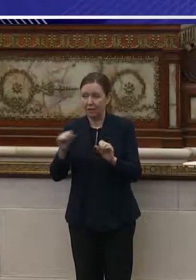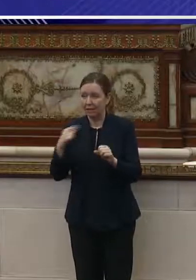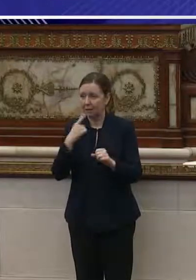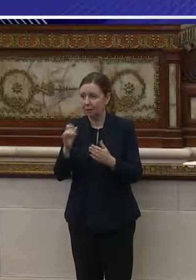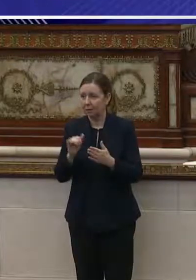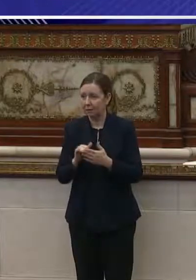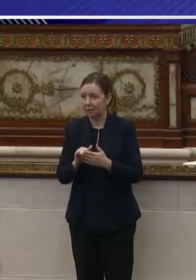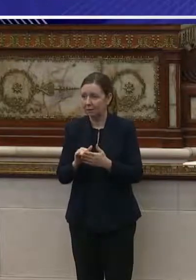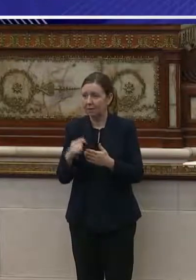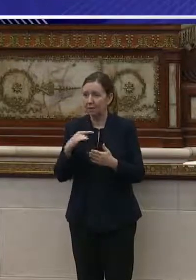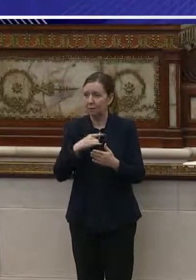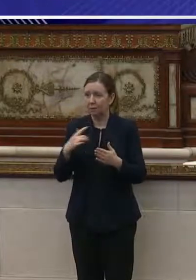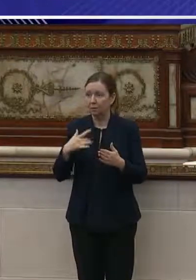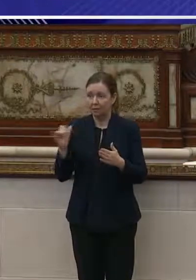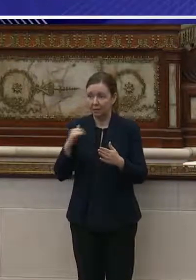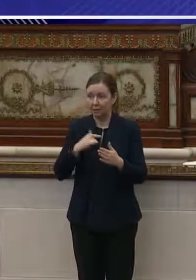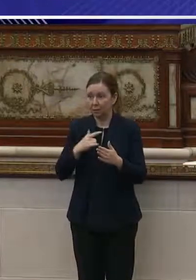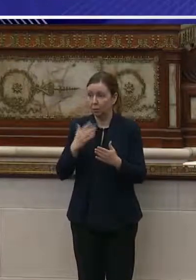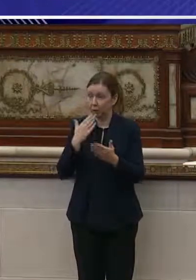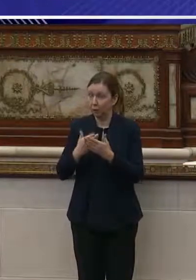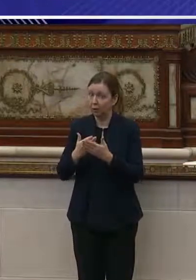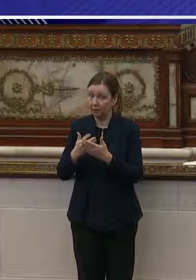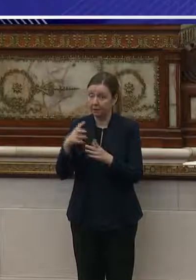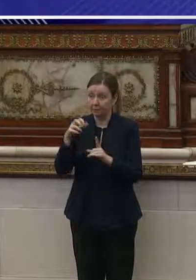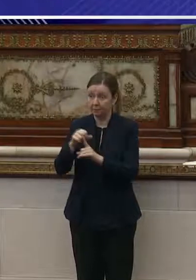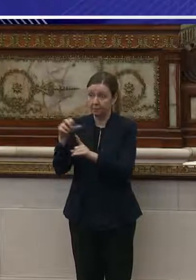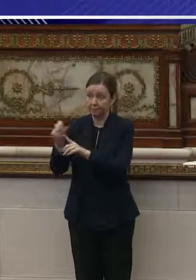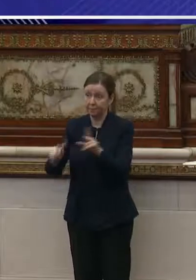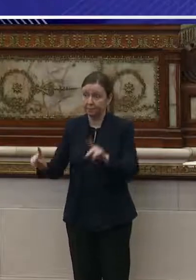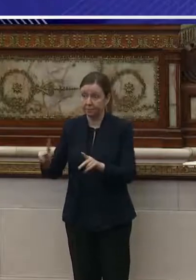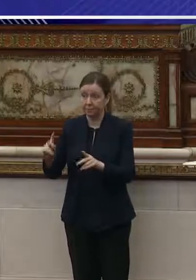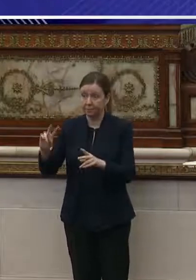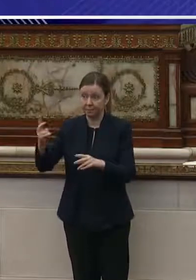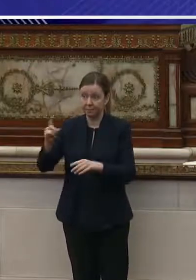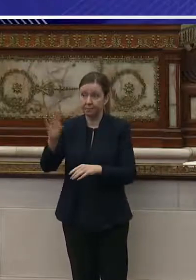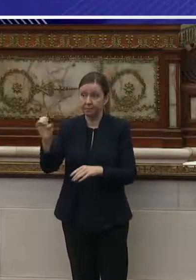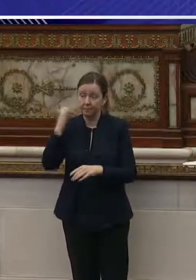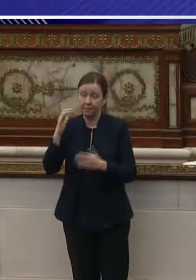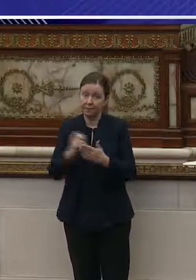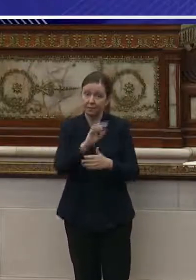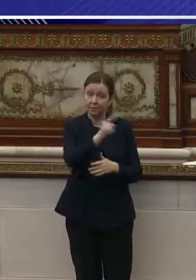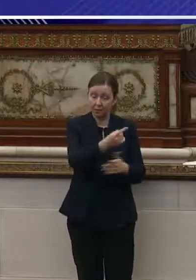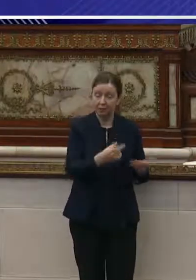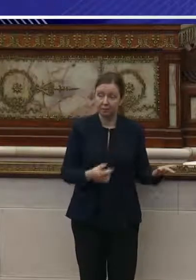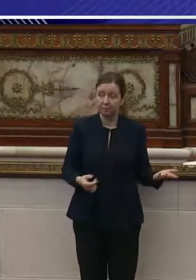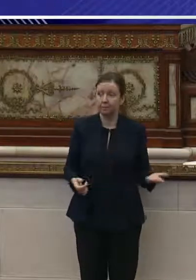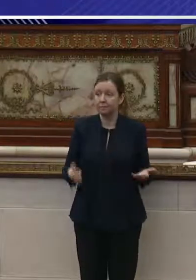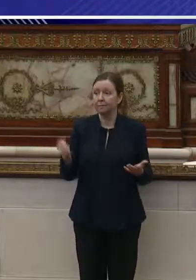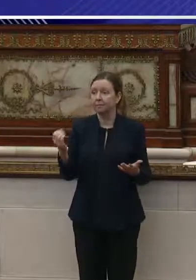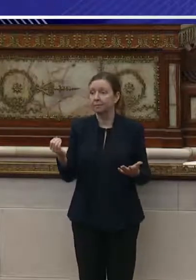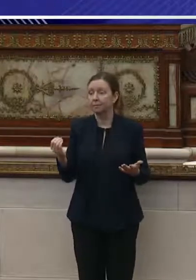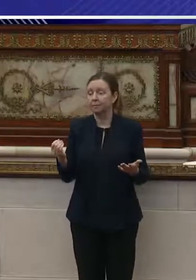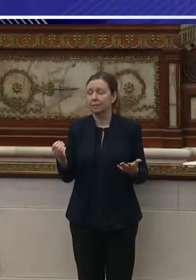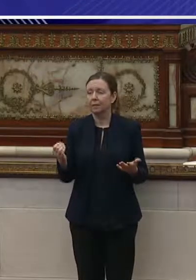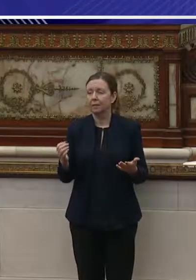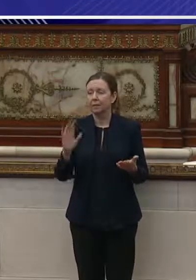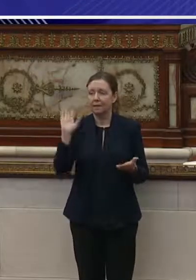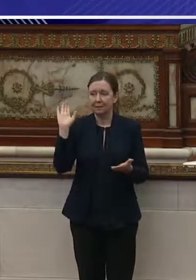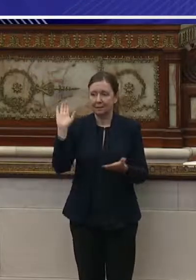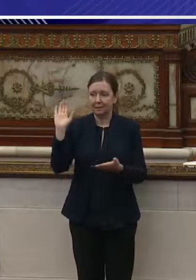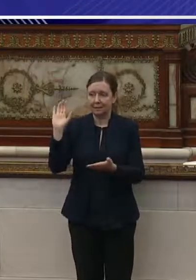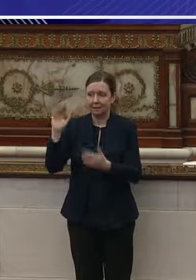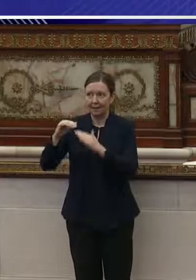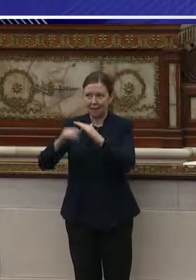that we feel like we're being pretty good at getting people their second doses if they got their first doses. So to the extent that it's less than